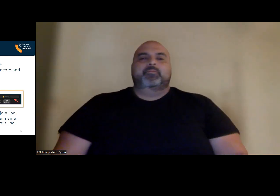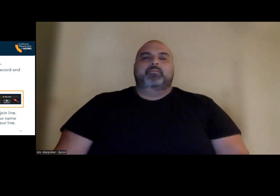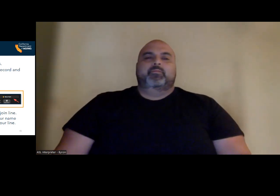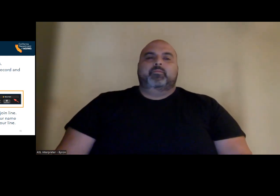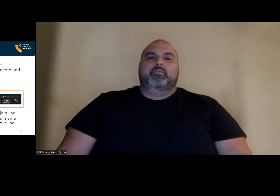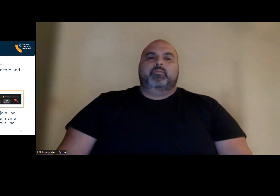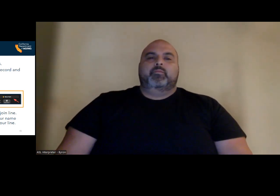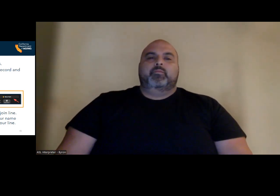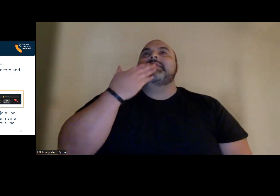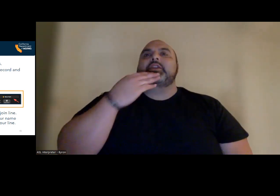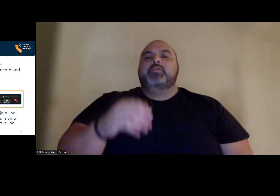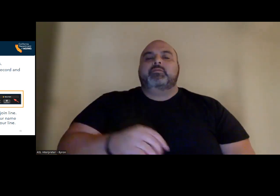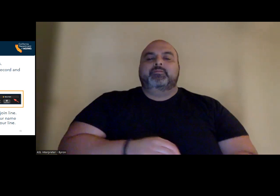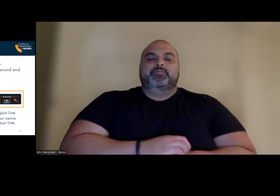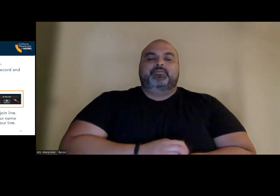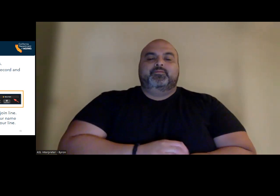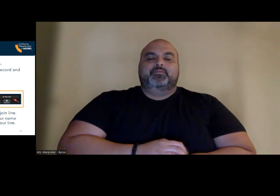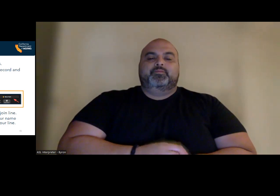Thank you, Denise, for your comments.